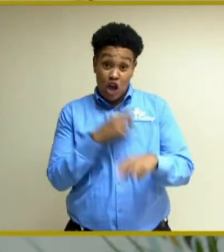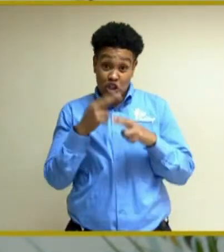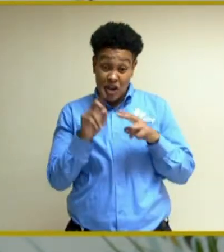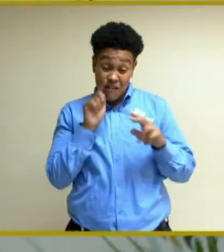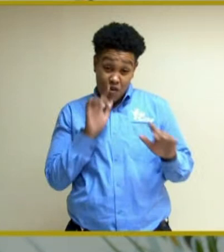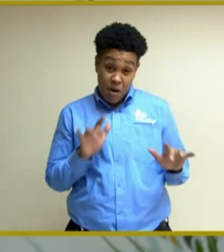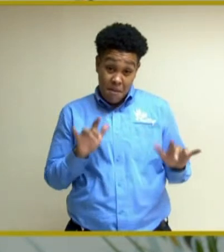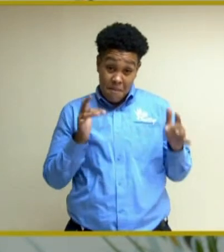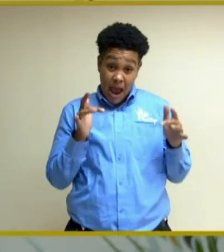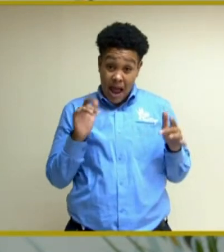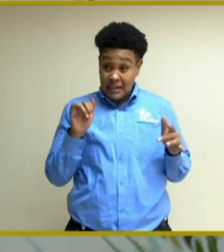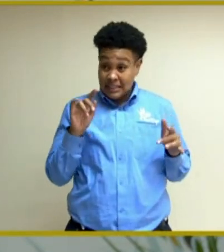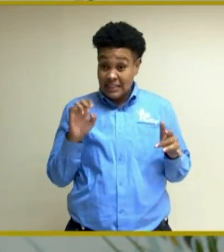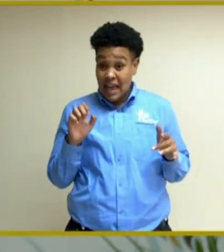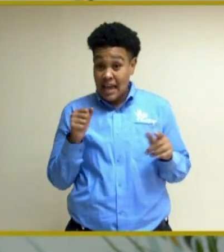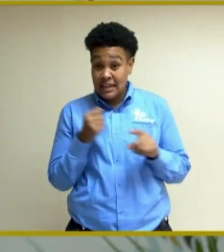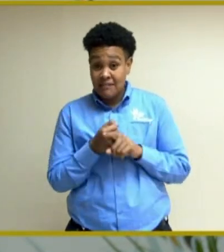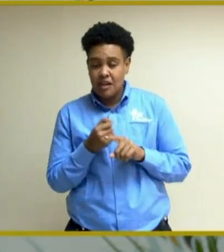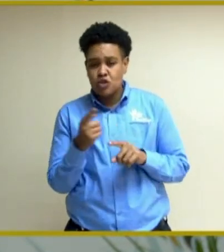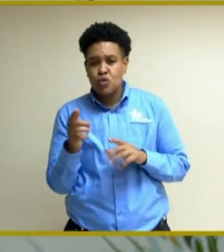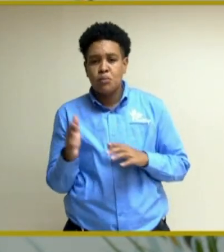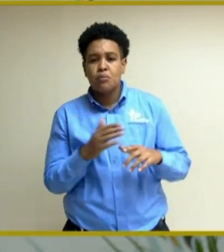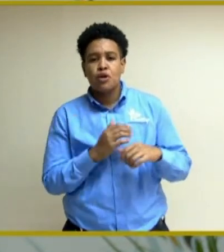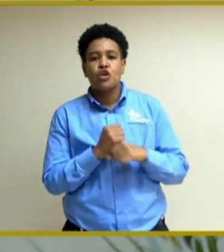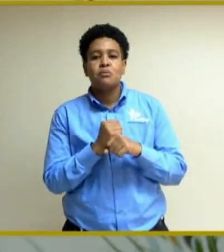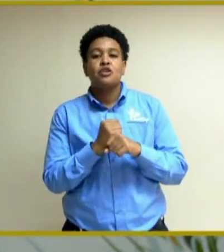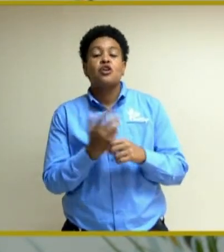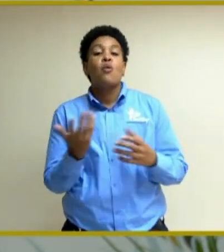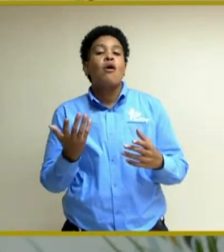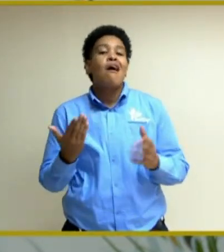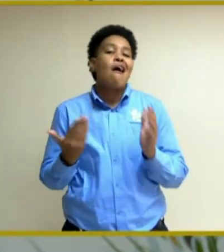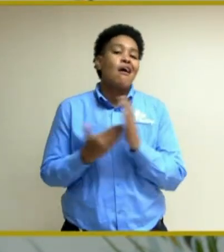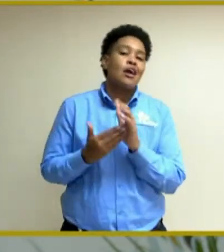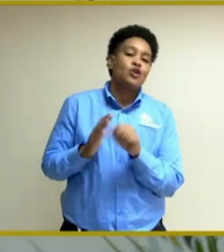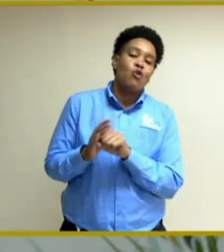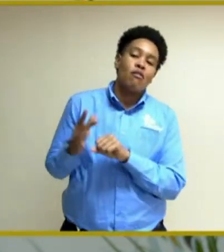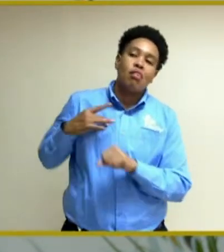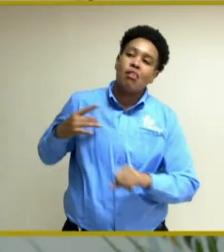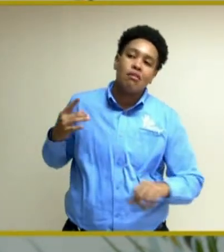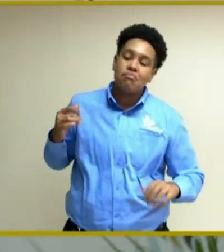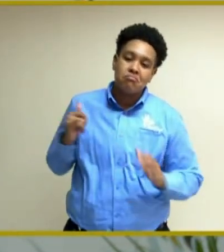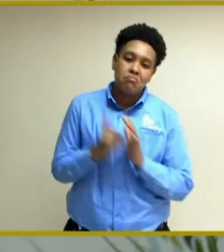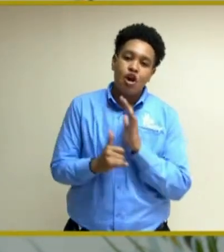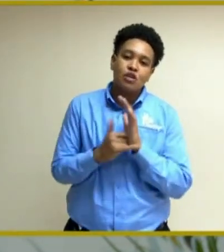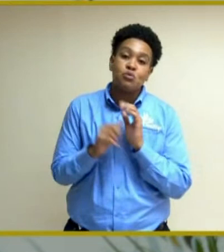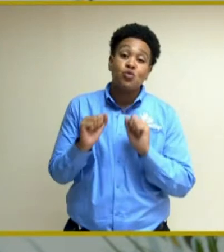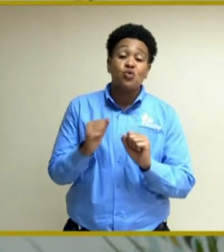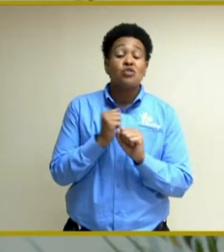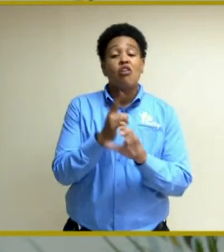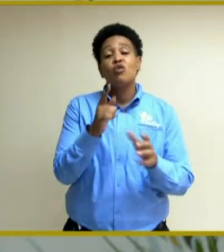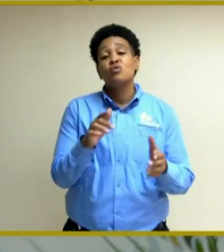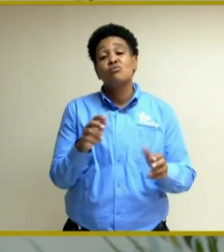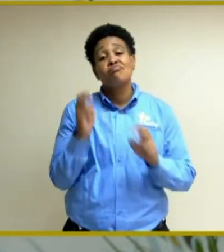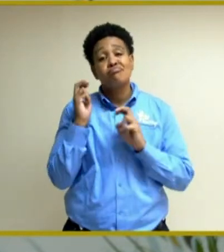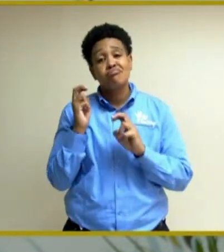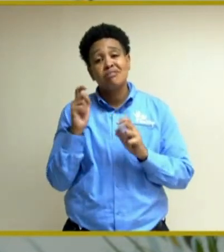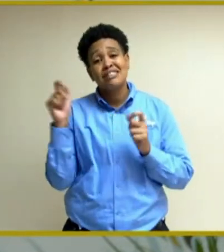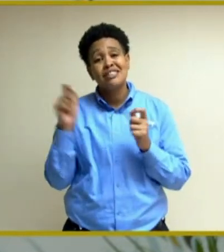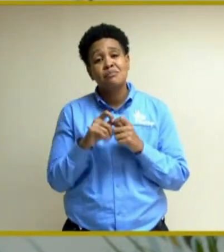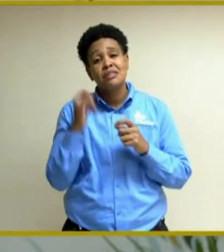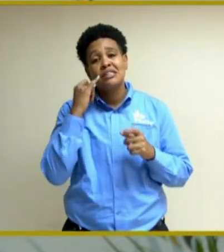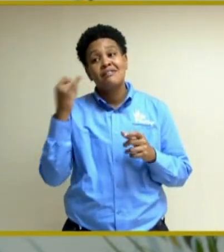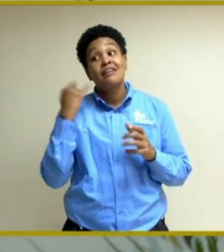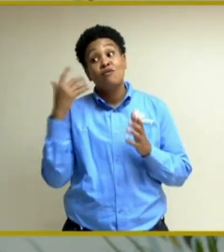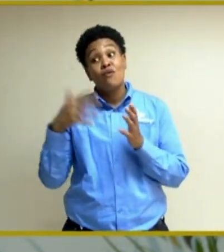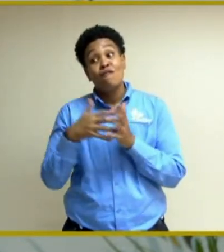prepared yourself with the protection against COVID, which could be detrimental, particularly if you fall in that